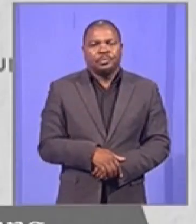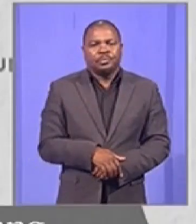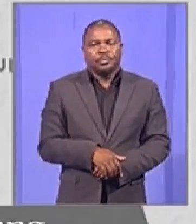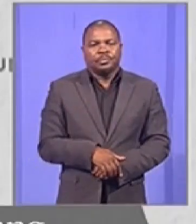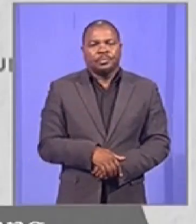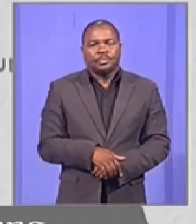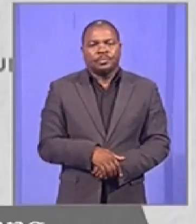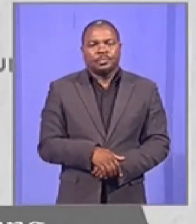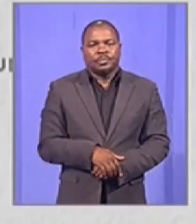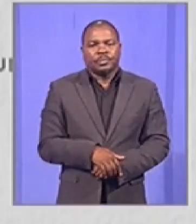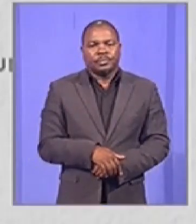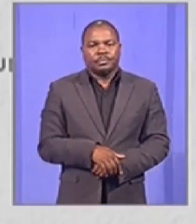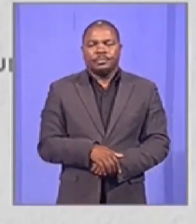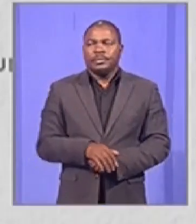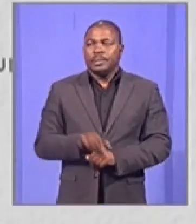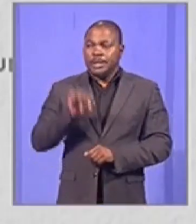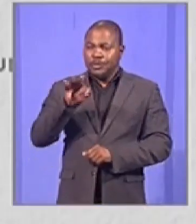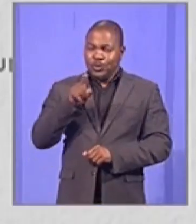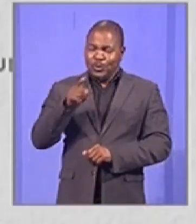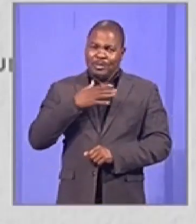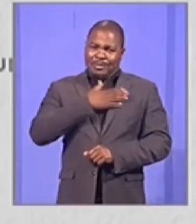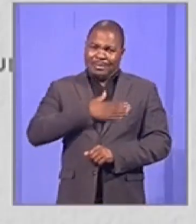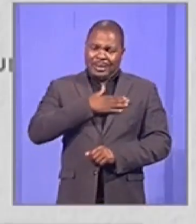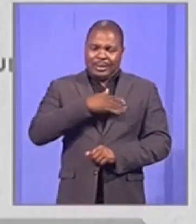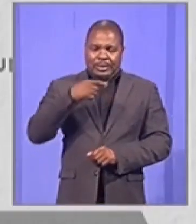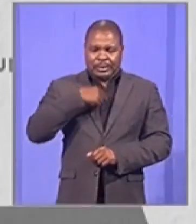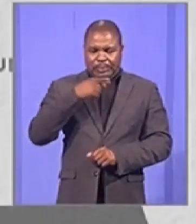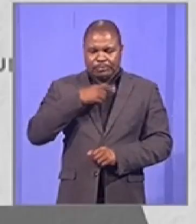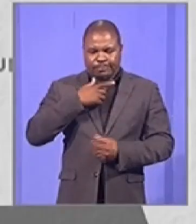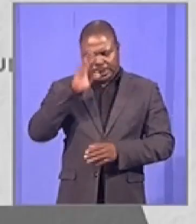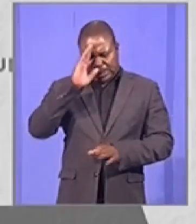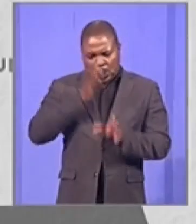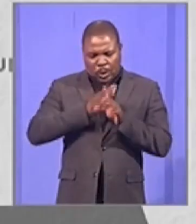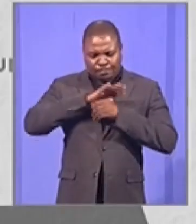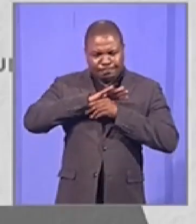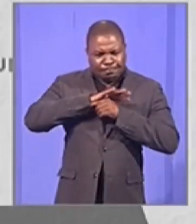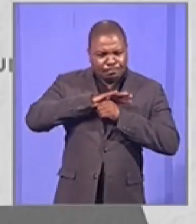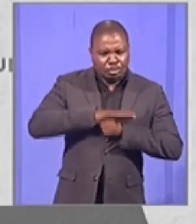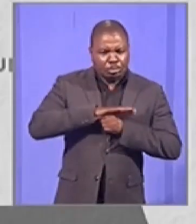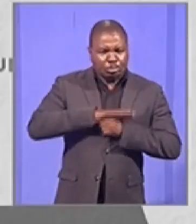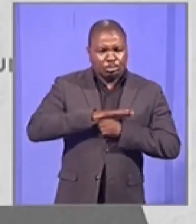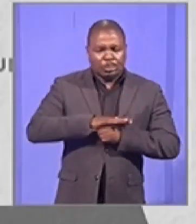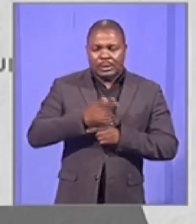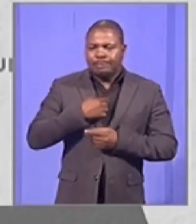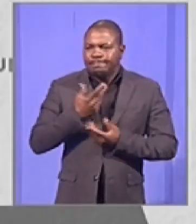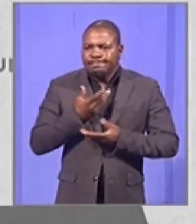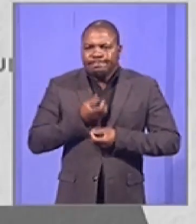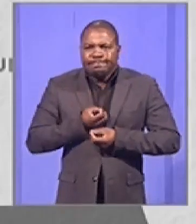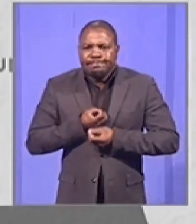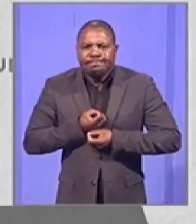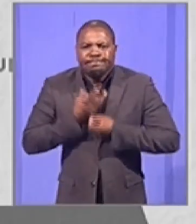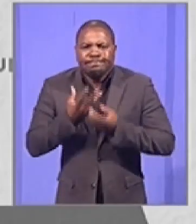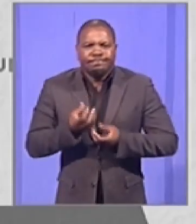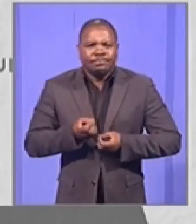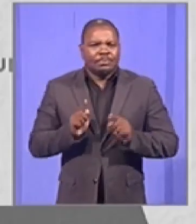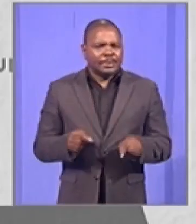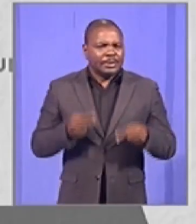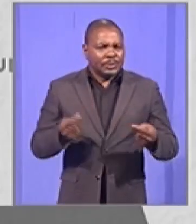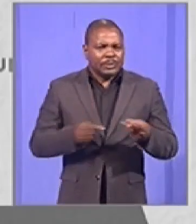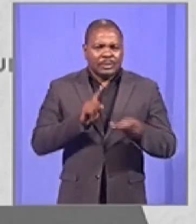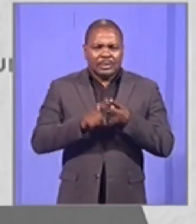Ge o ikutlwa o gatelegile, o ikutlwa gore ga o kgone go bolela, o ikutlwa gore ga o sa